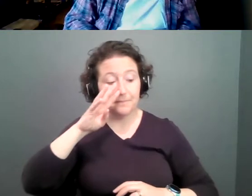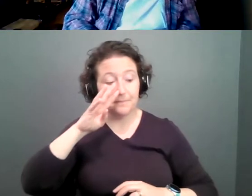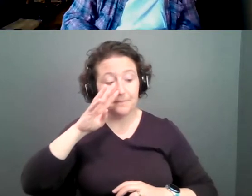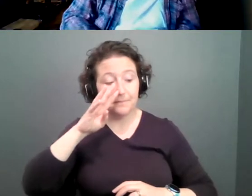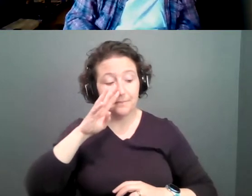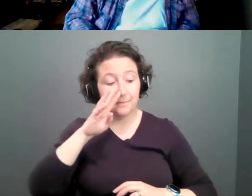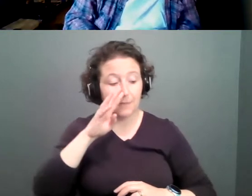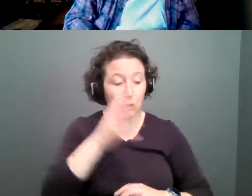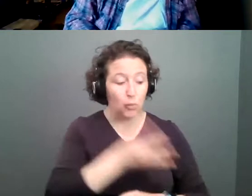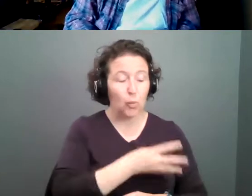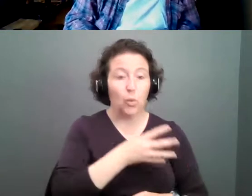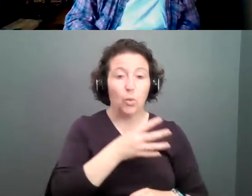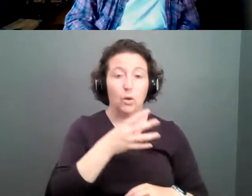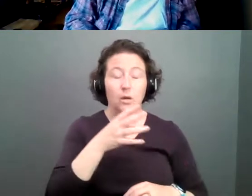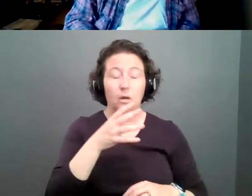masking